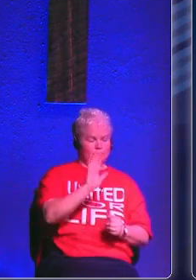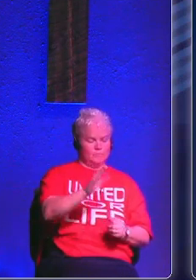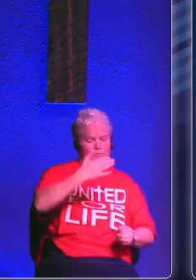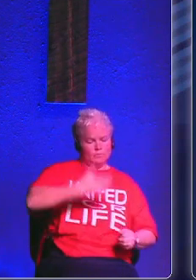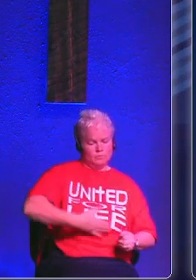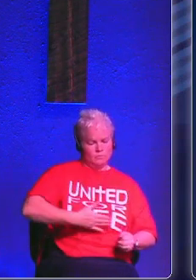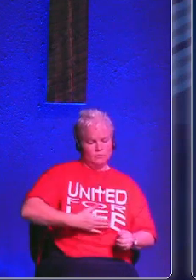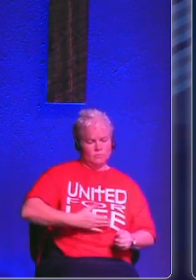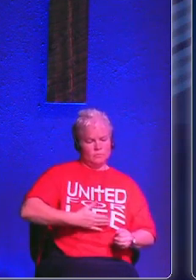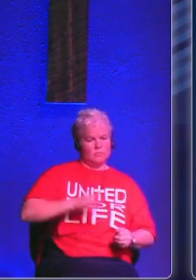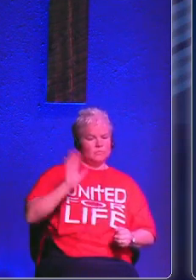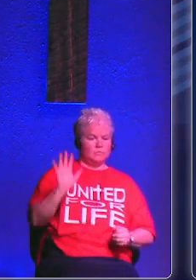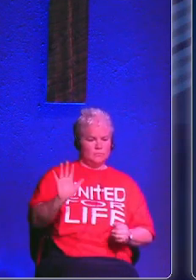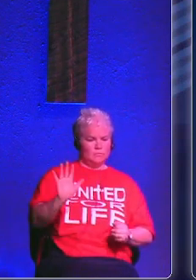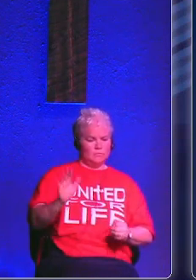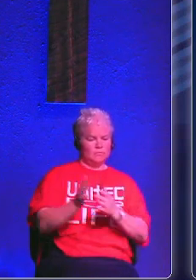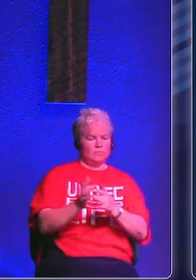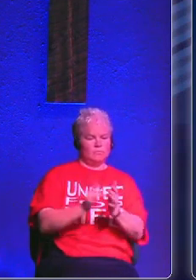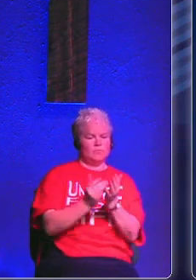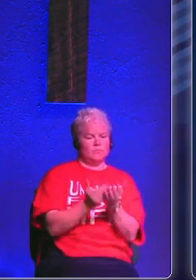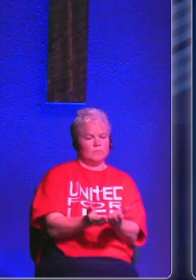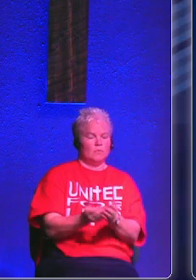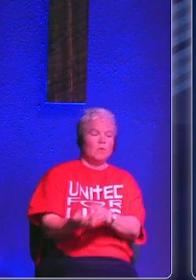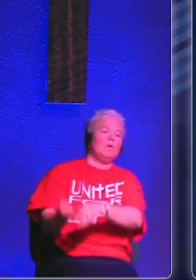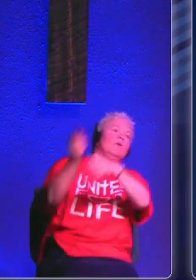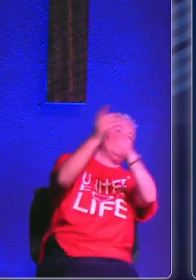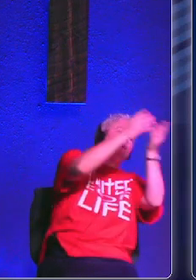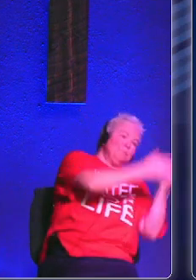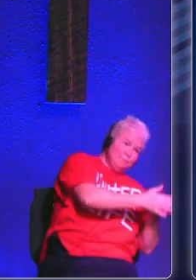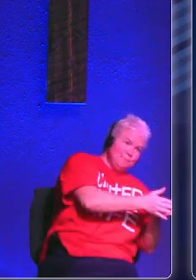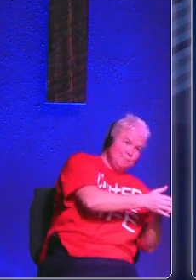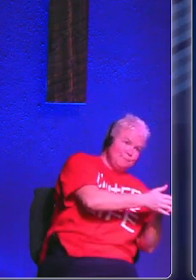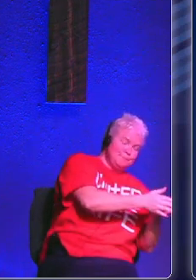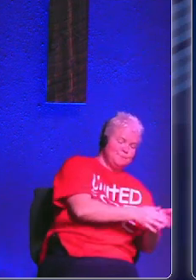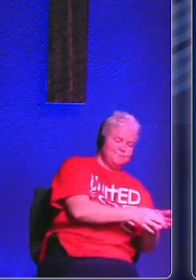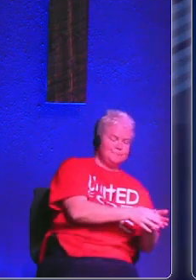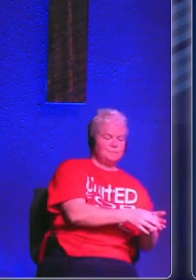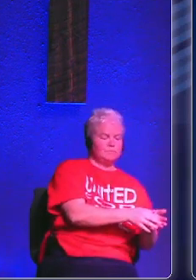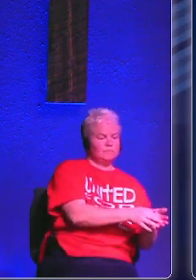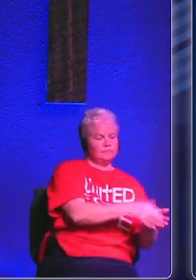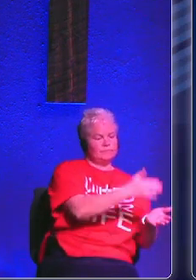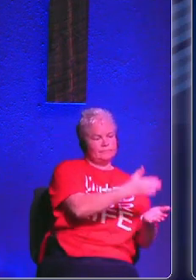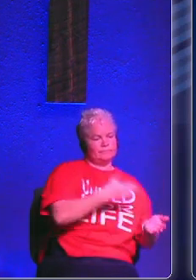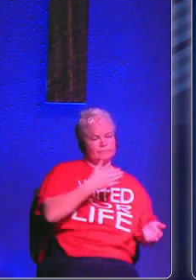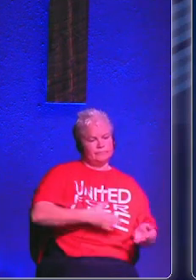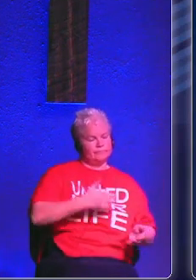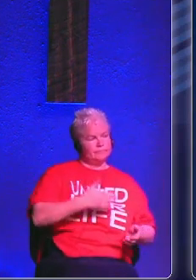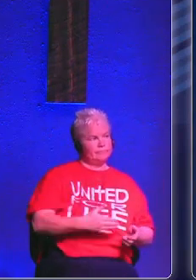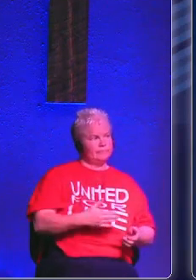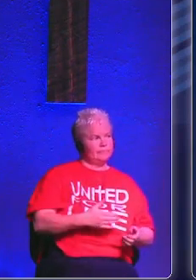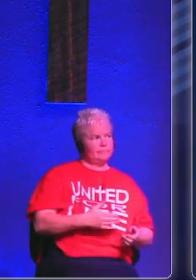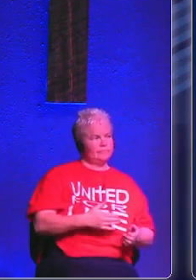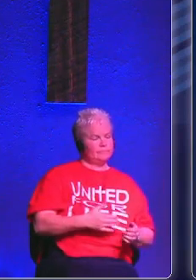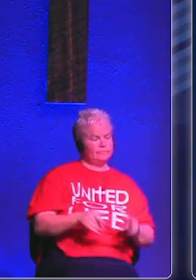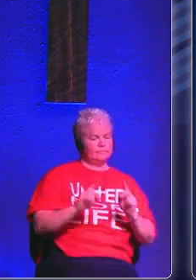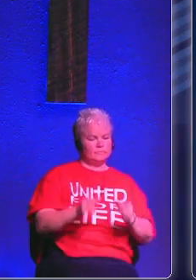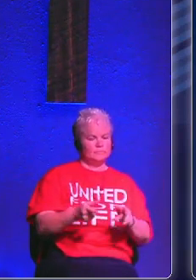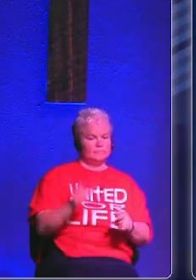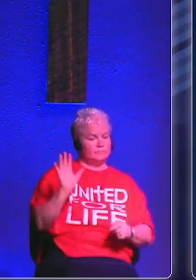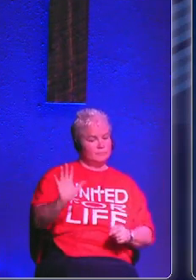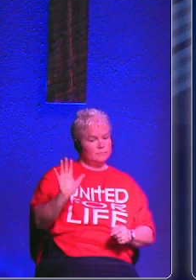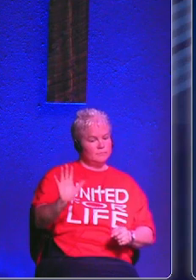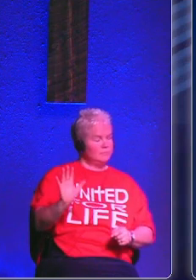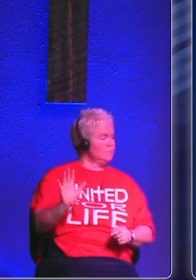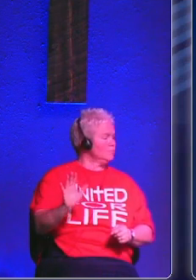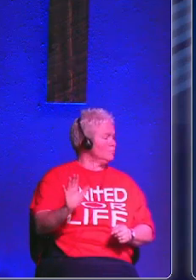the front. It's the fifth book of the Bible, so just go all the way to the front and go in five